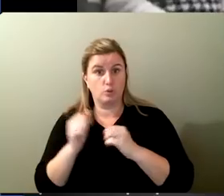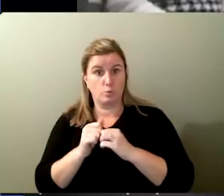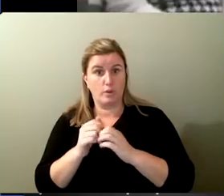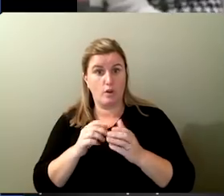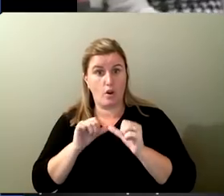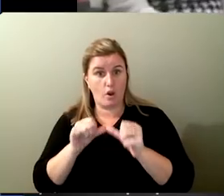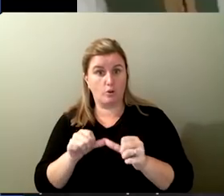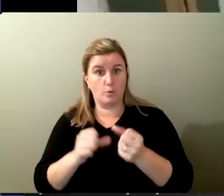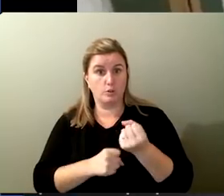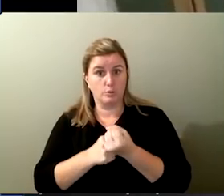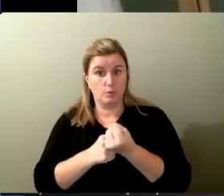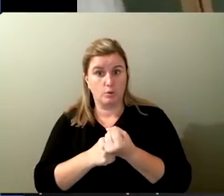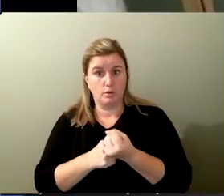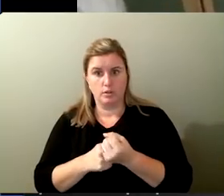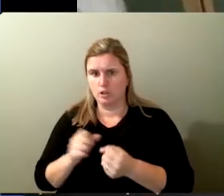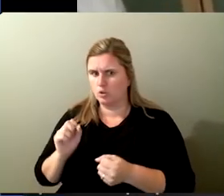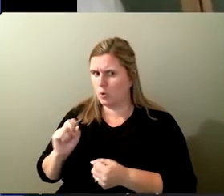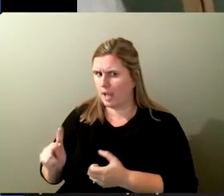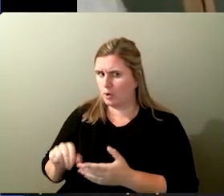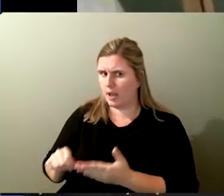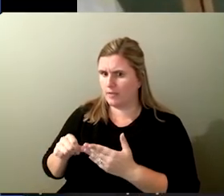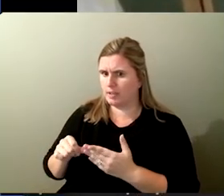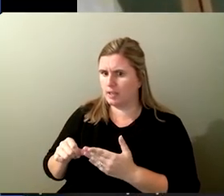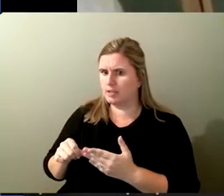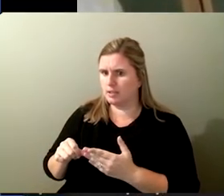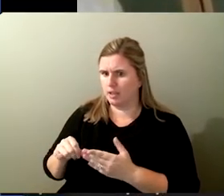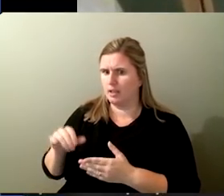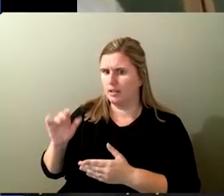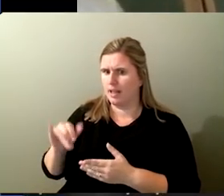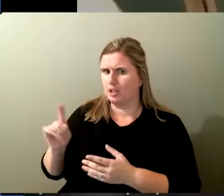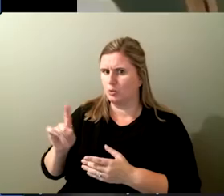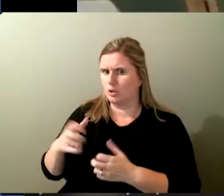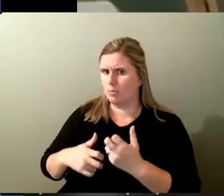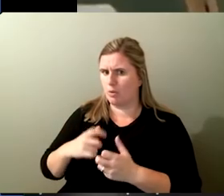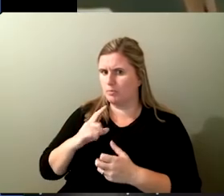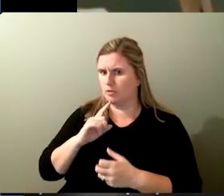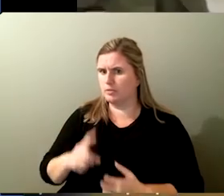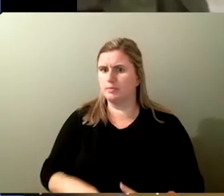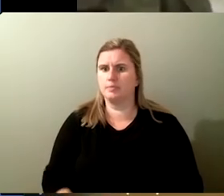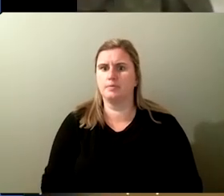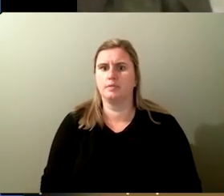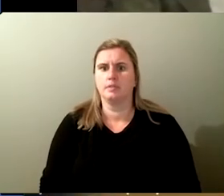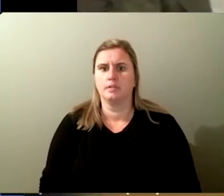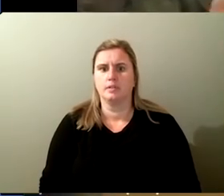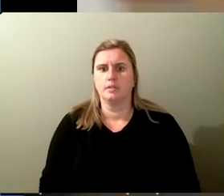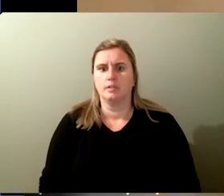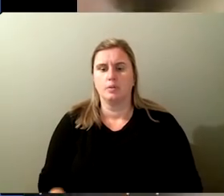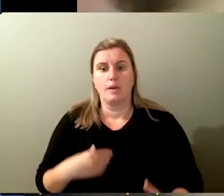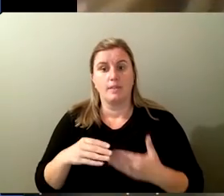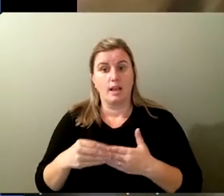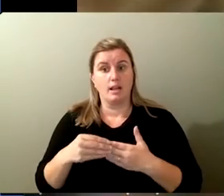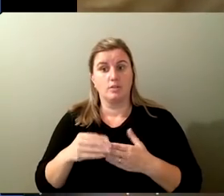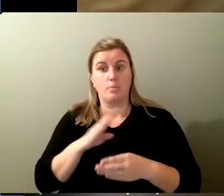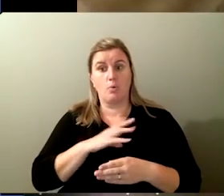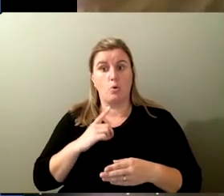ongoing support. It's okay to emphasize the M because that's where the problem is. Okay. We have the guidance of a board certified